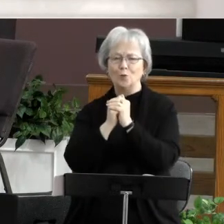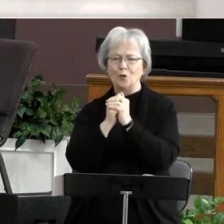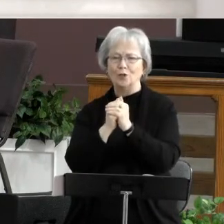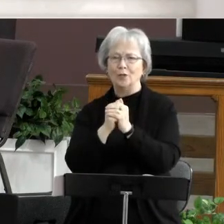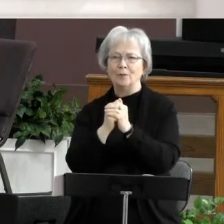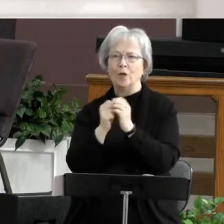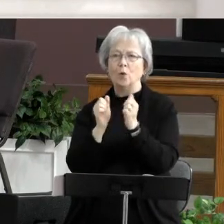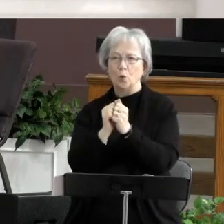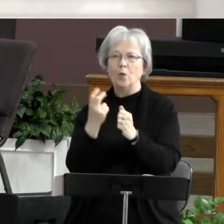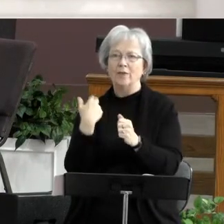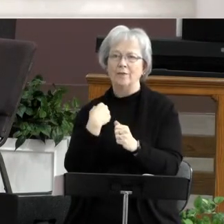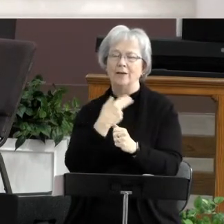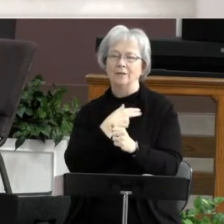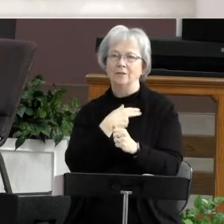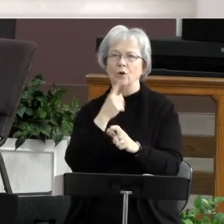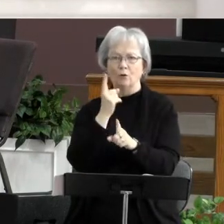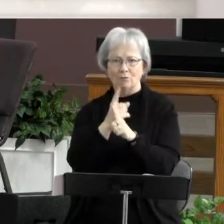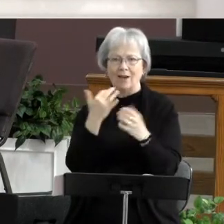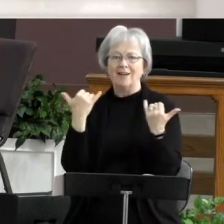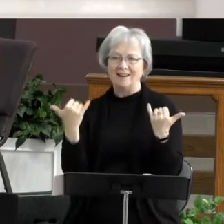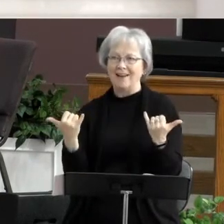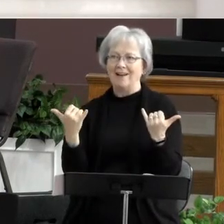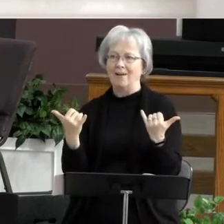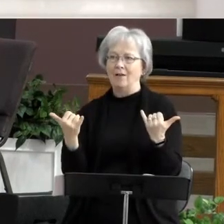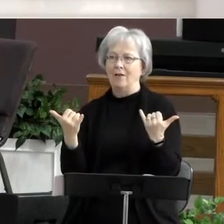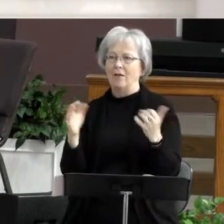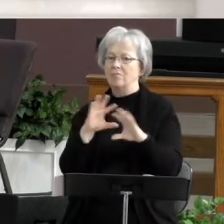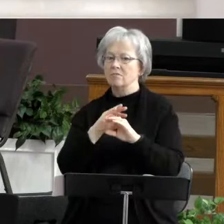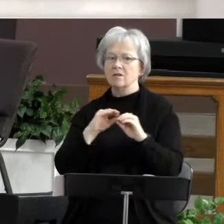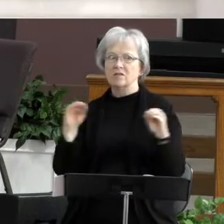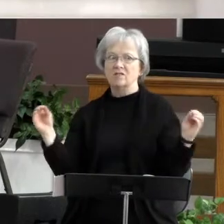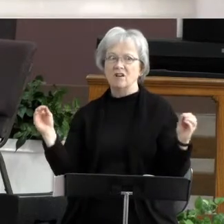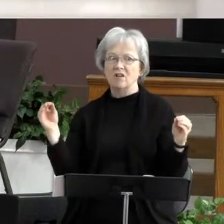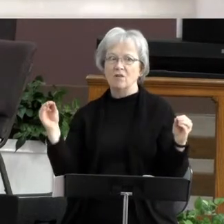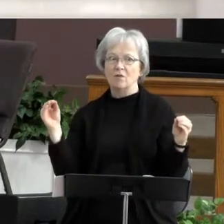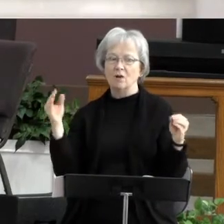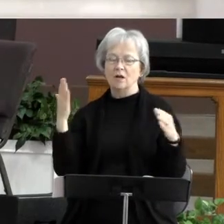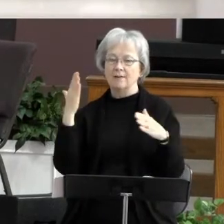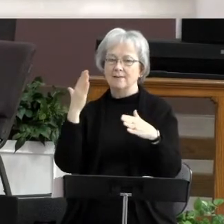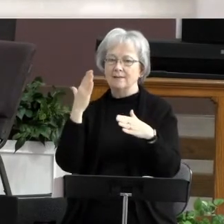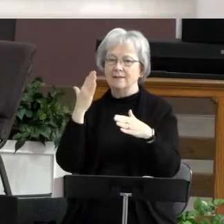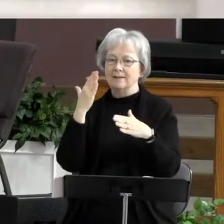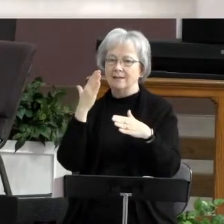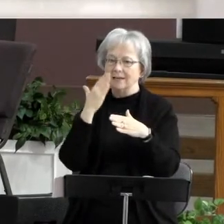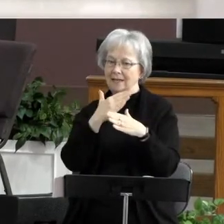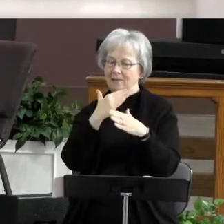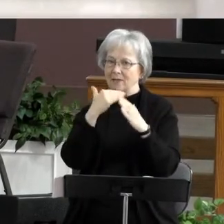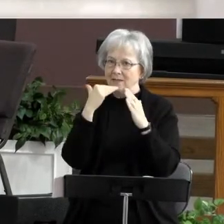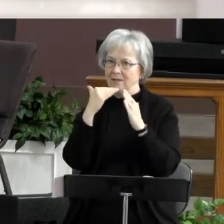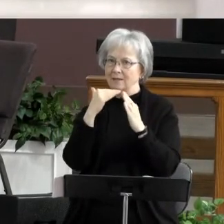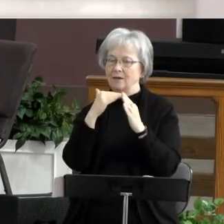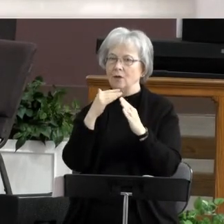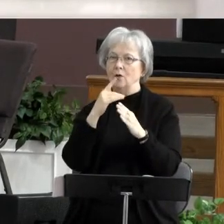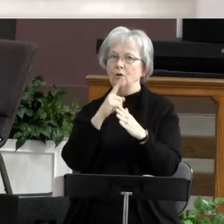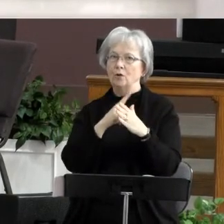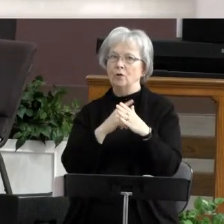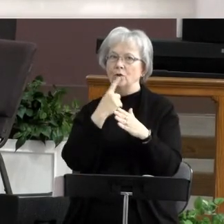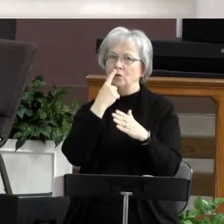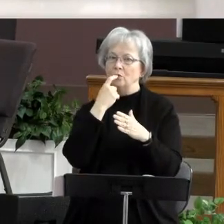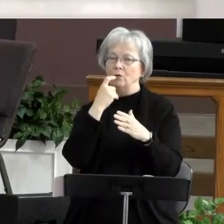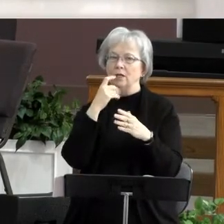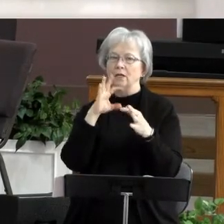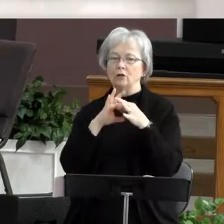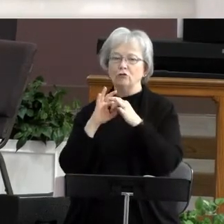right now. There's no limit to who could be joining us in this time of worship.